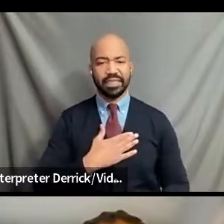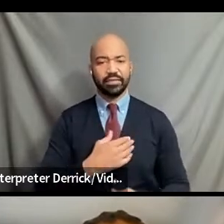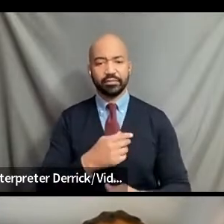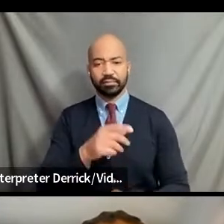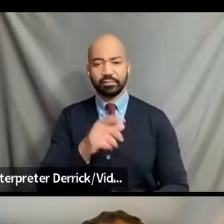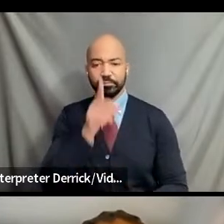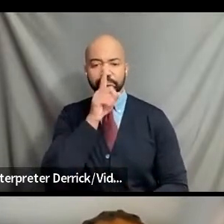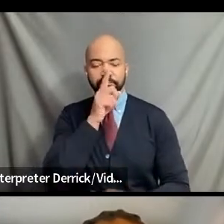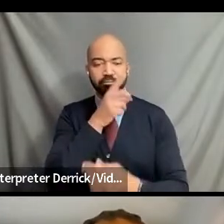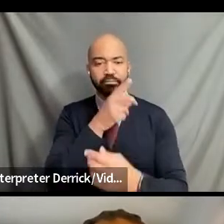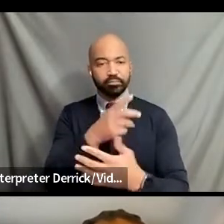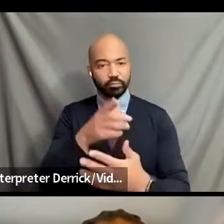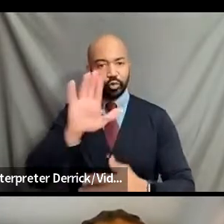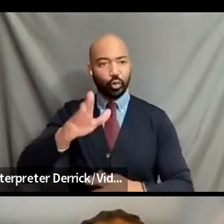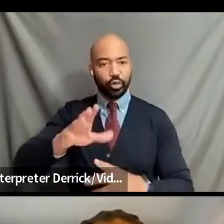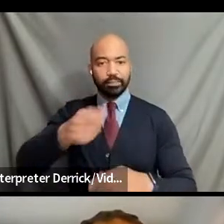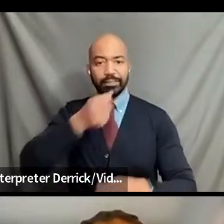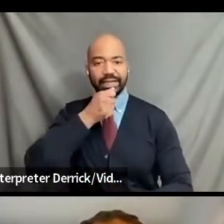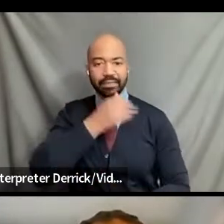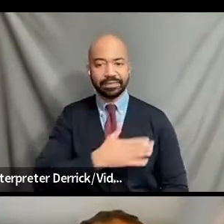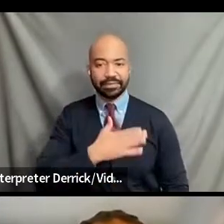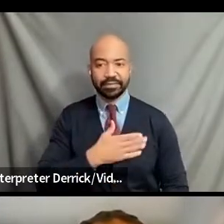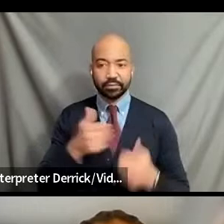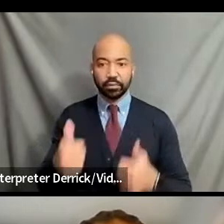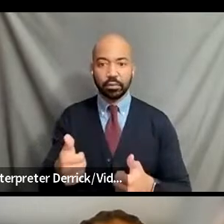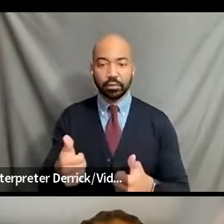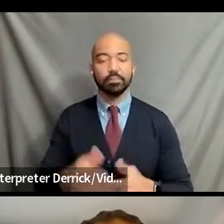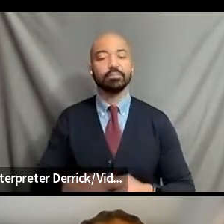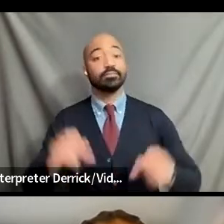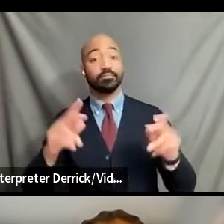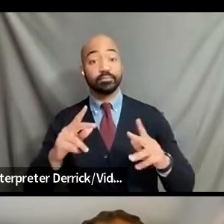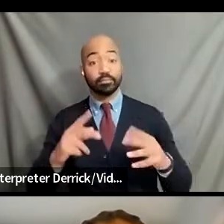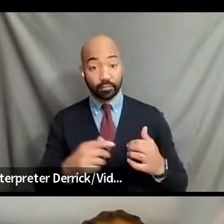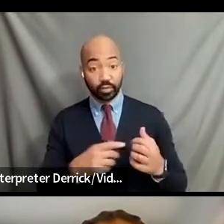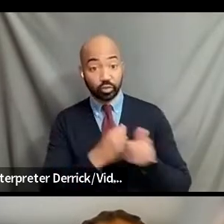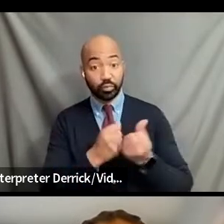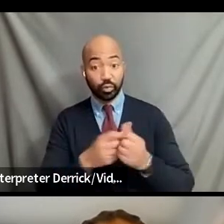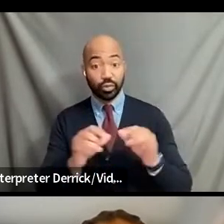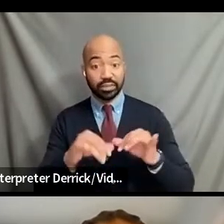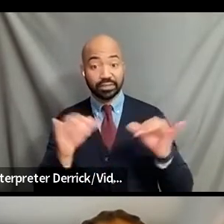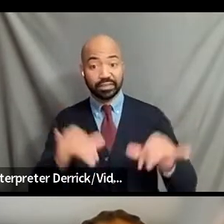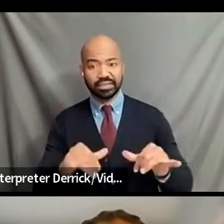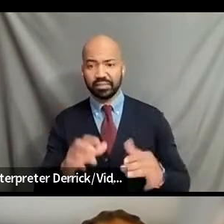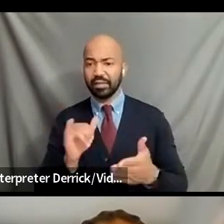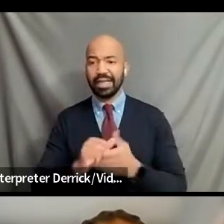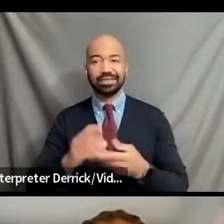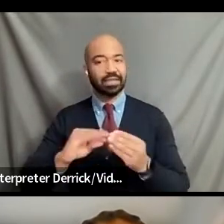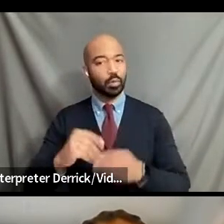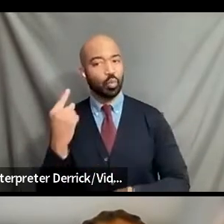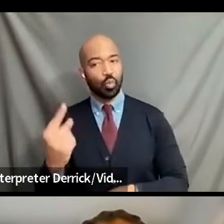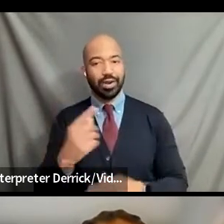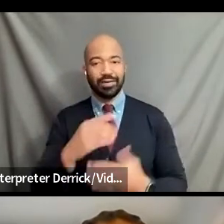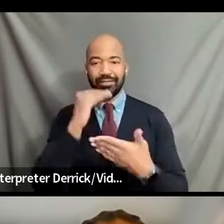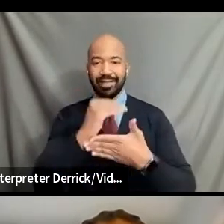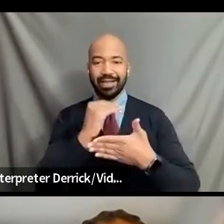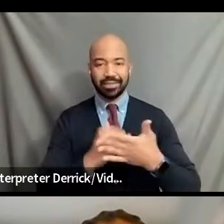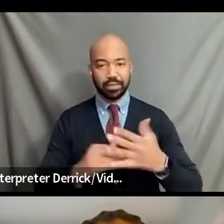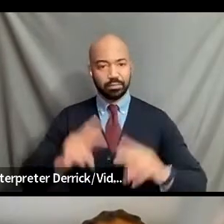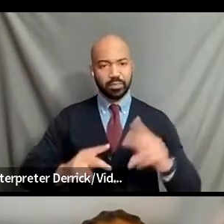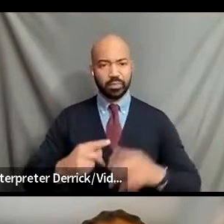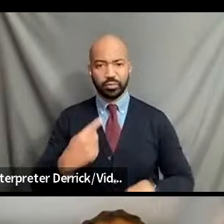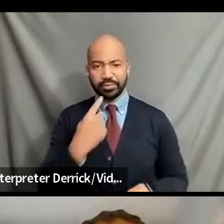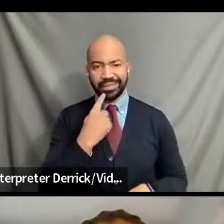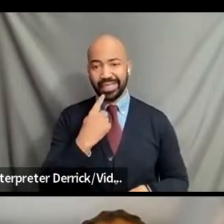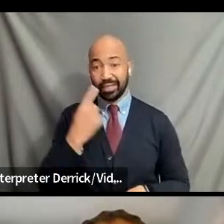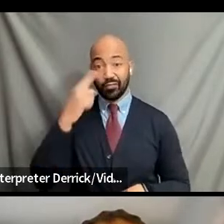Thank you. Yeah, support system. I mean, I think that's probably the number one lesson that I've gotten from every single grad